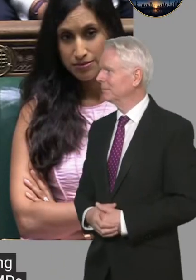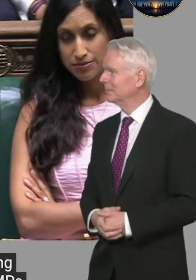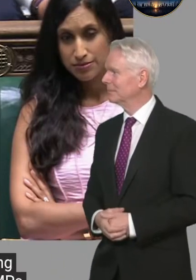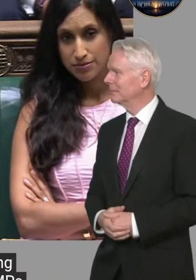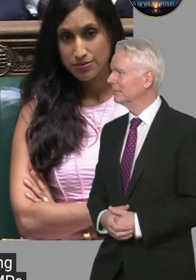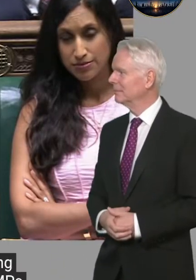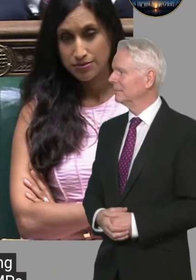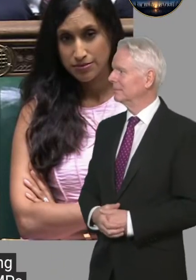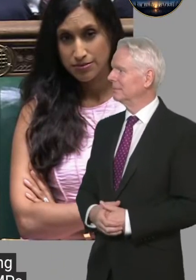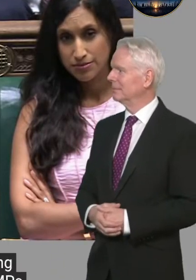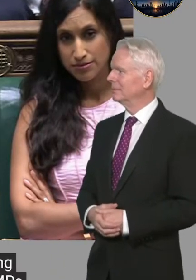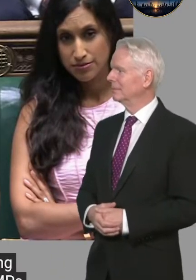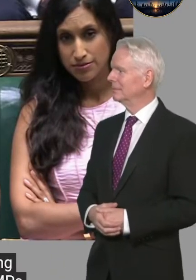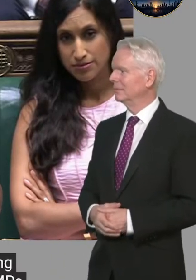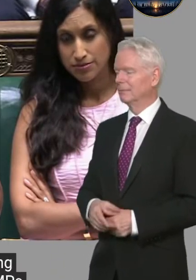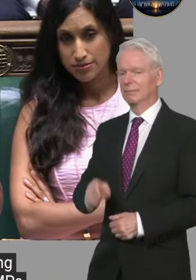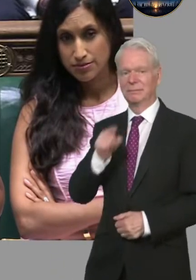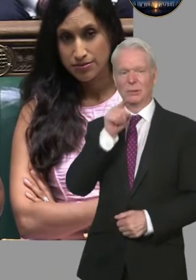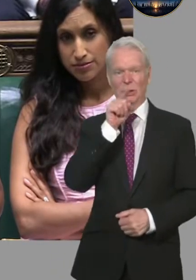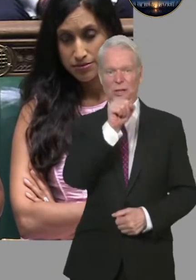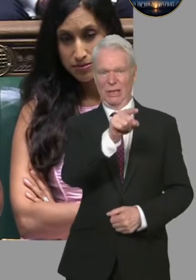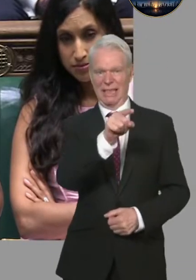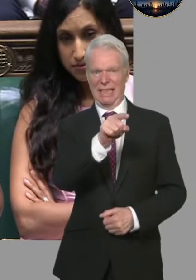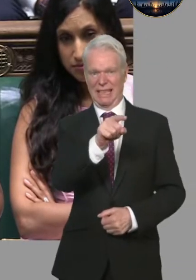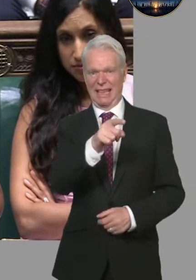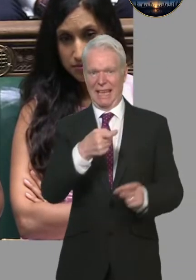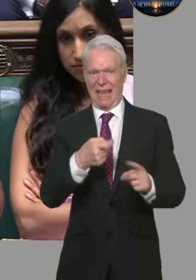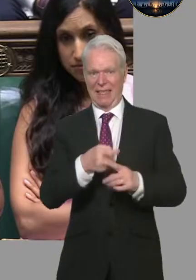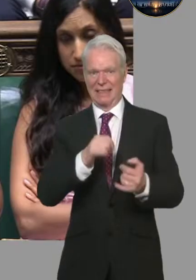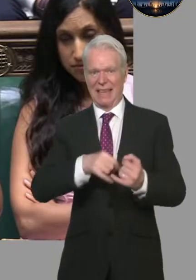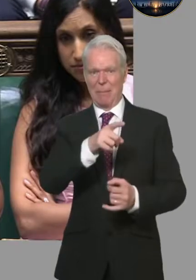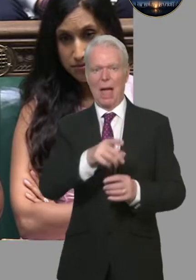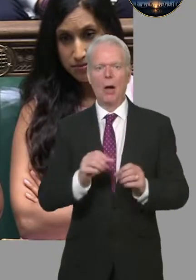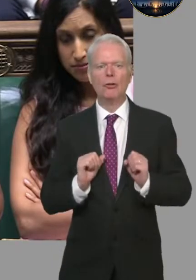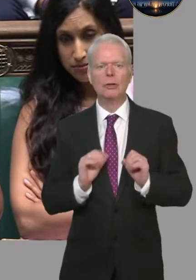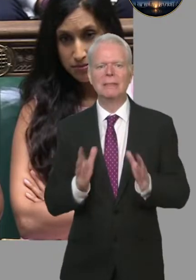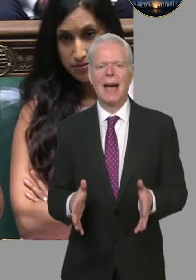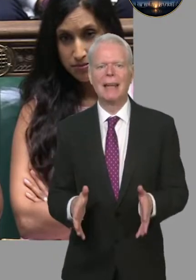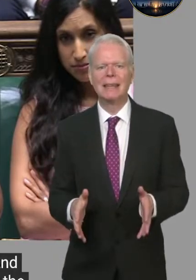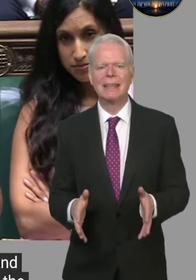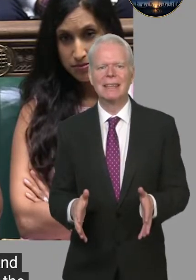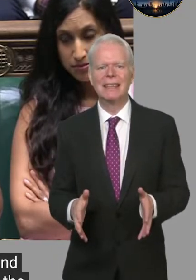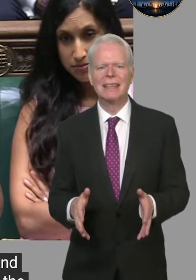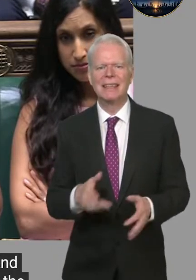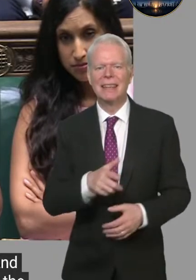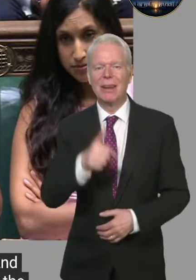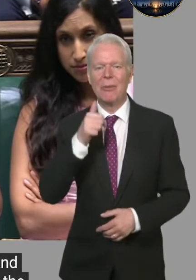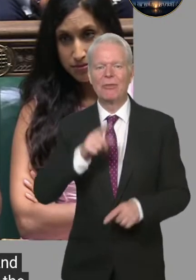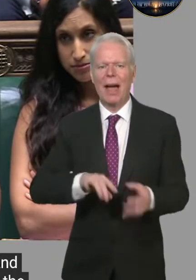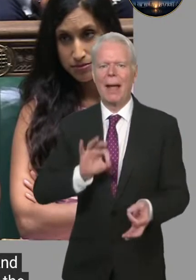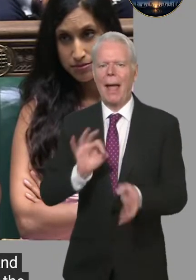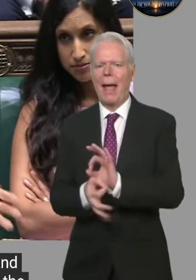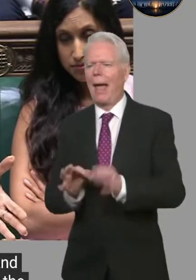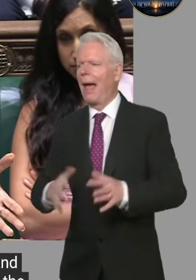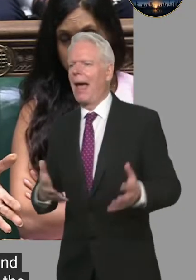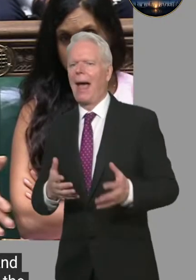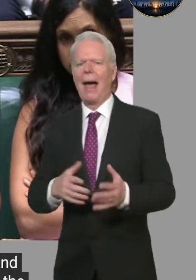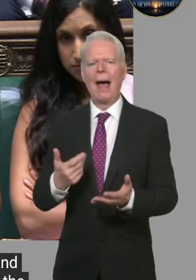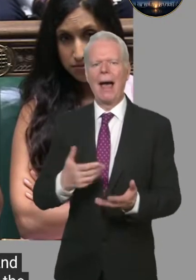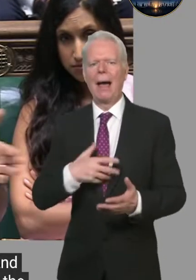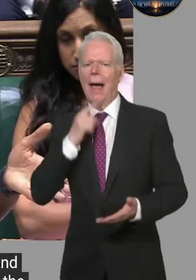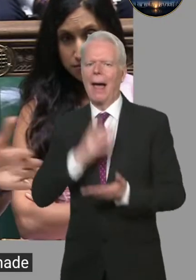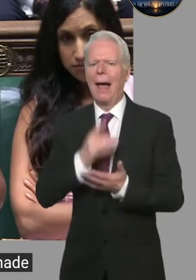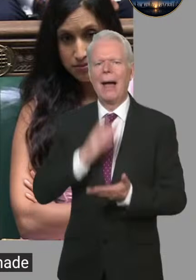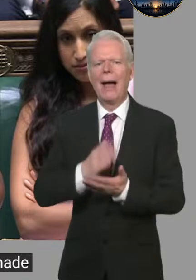Minister has made many mistakes, otherwise he wouldn't be going. But he has also been let down. I'm only